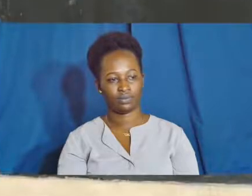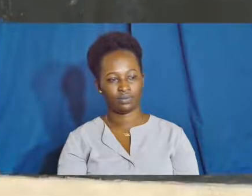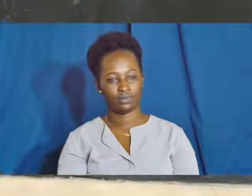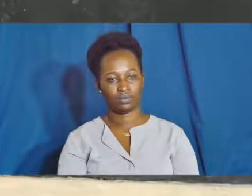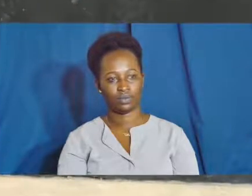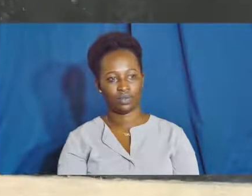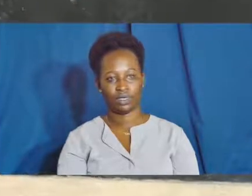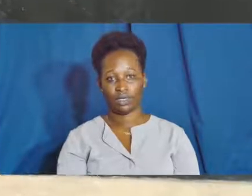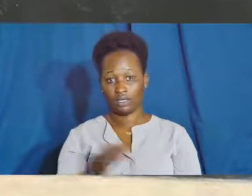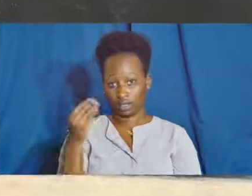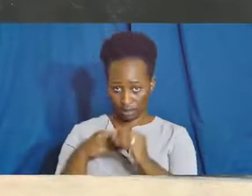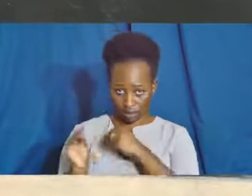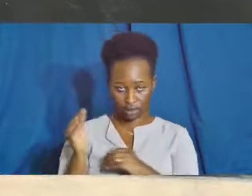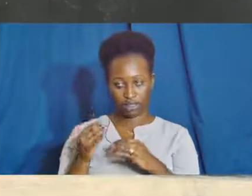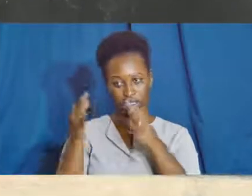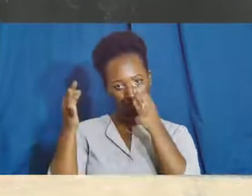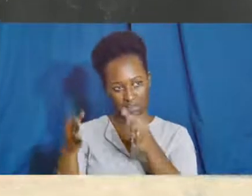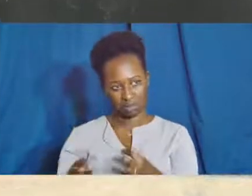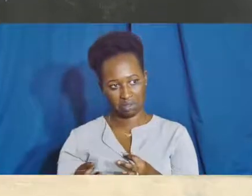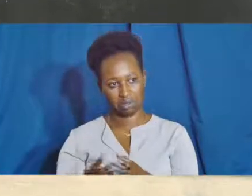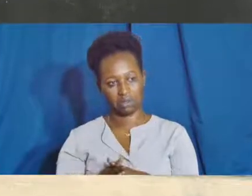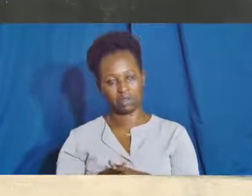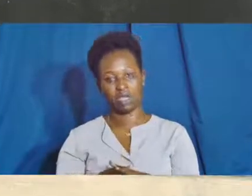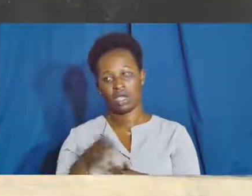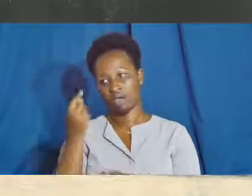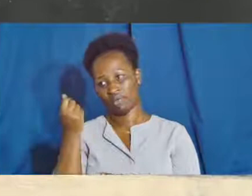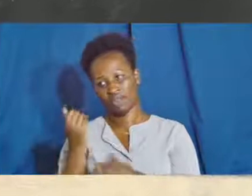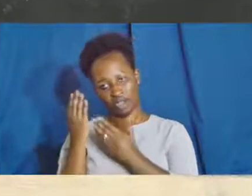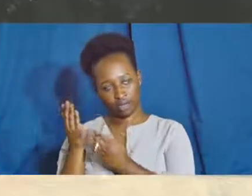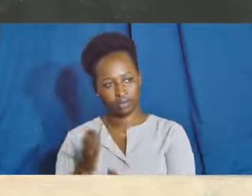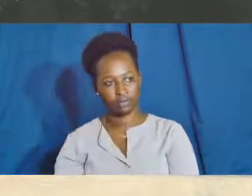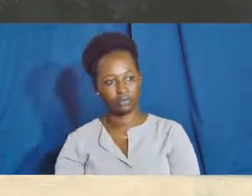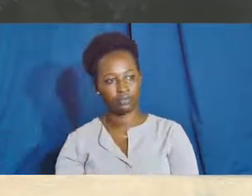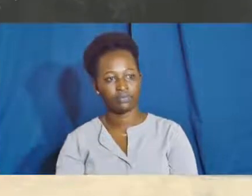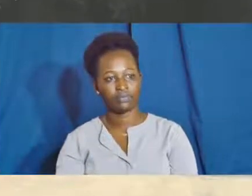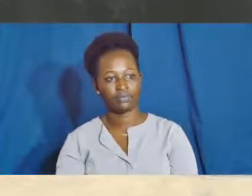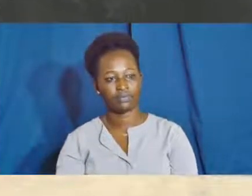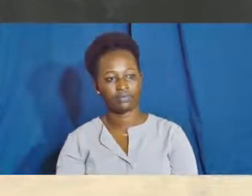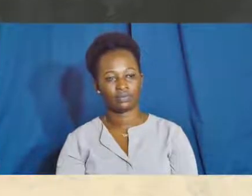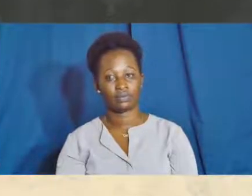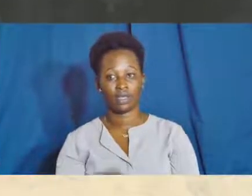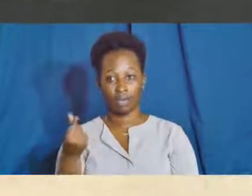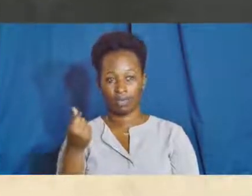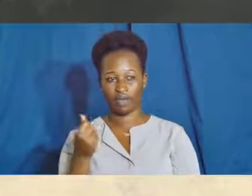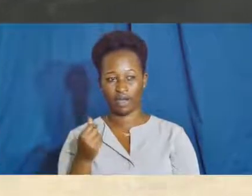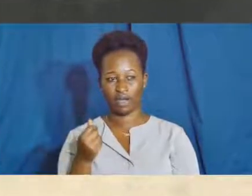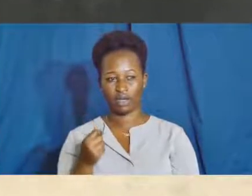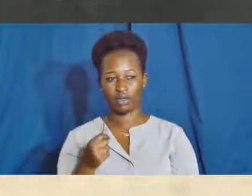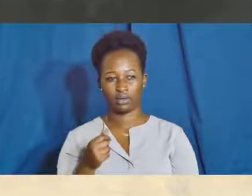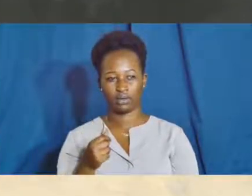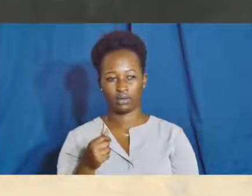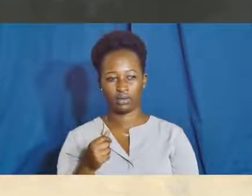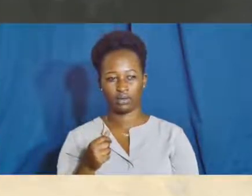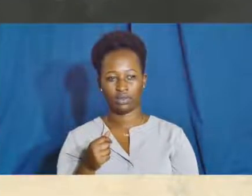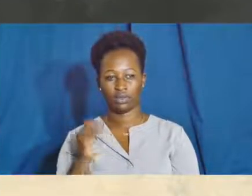has sold goods worth a given amount of money. So these sales, we shall position them